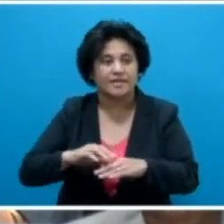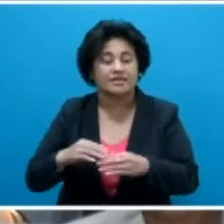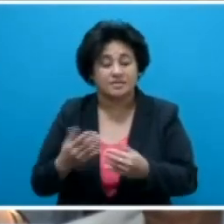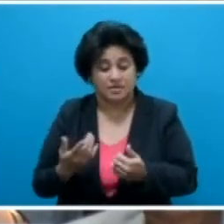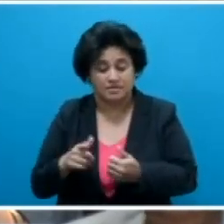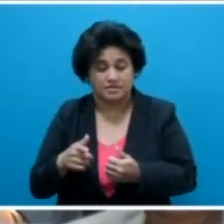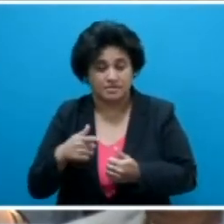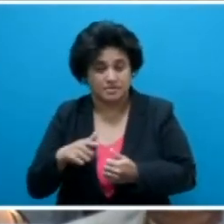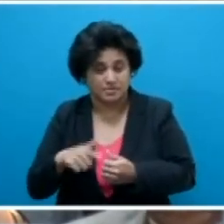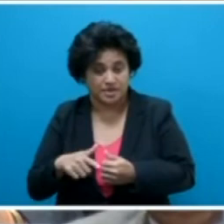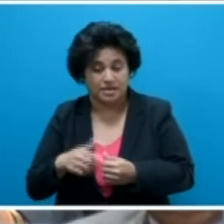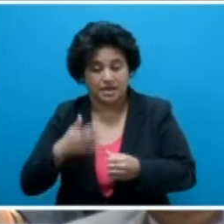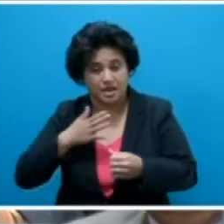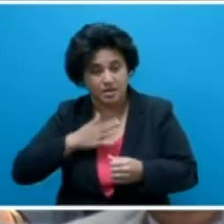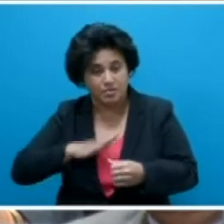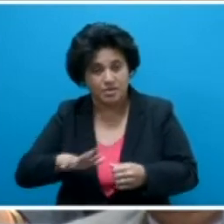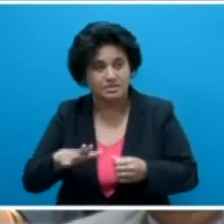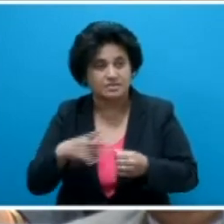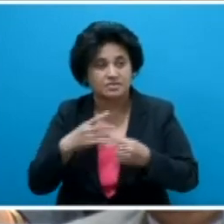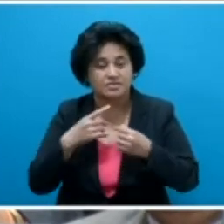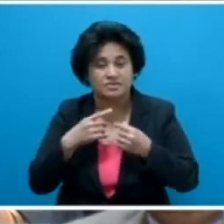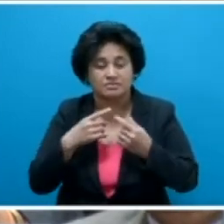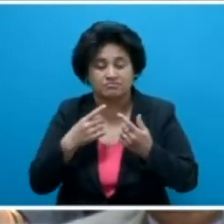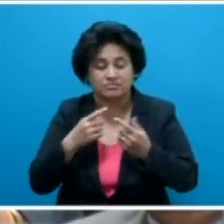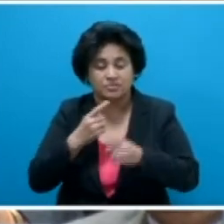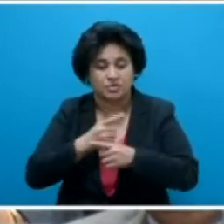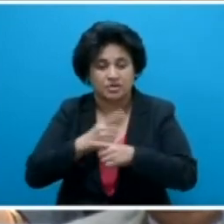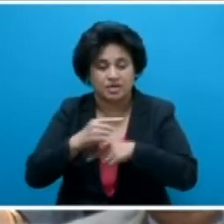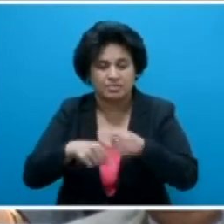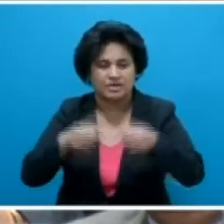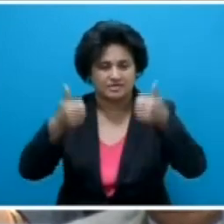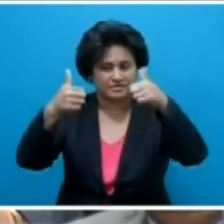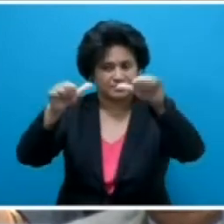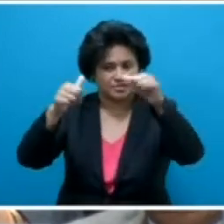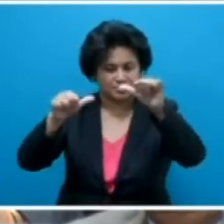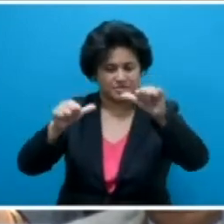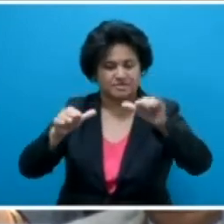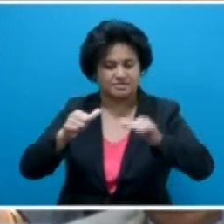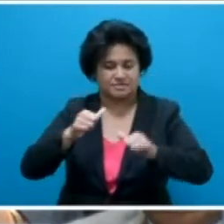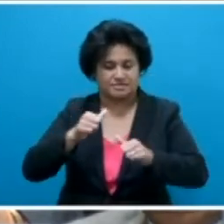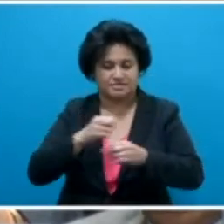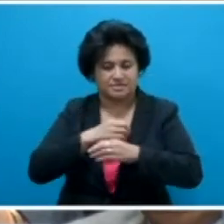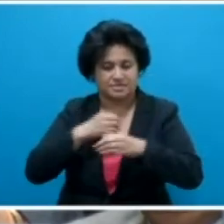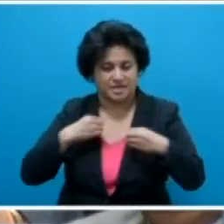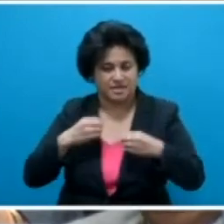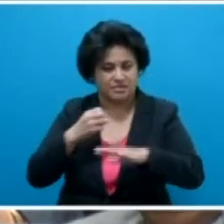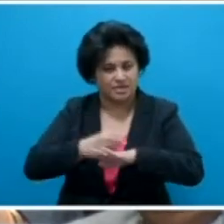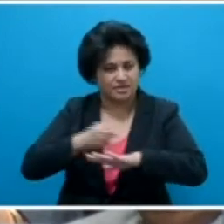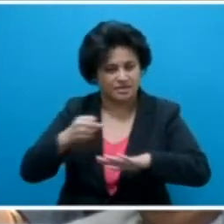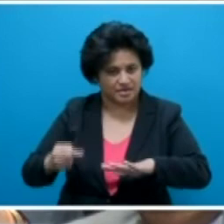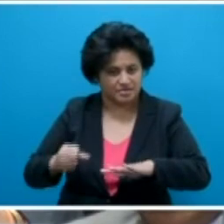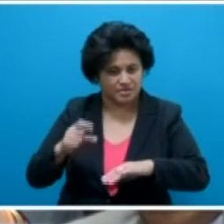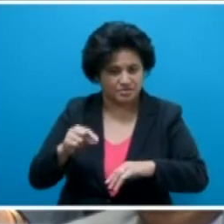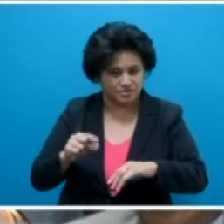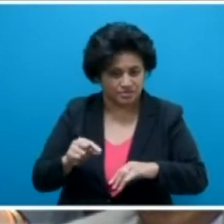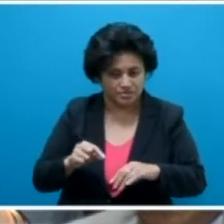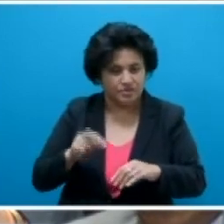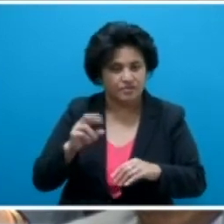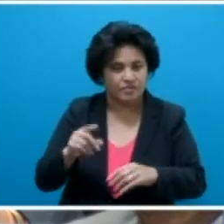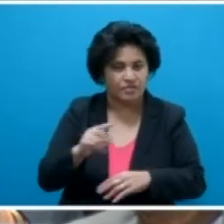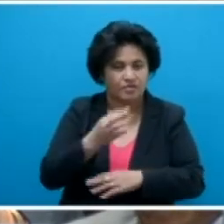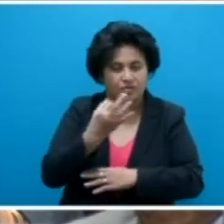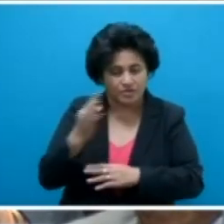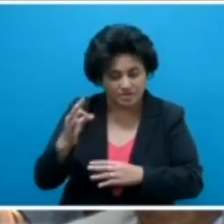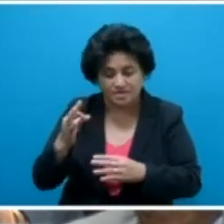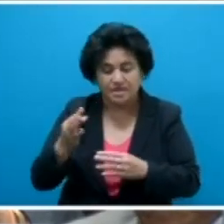respect that I wish to share another milestone achievement by the Fiji First government in as far as creating new